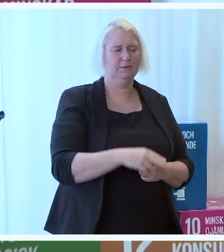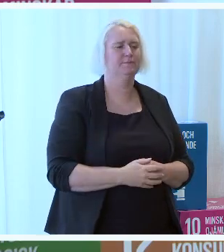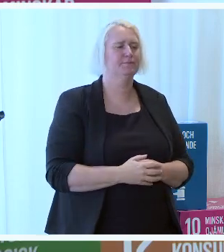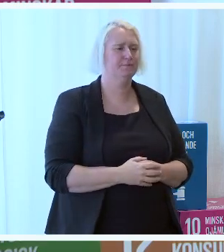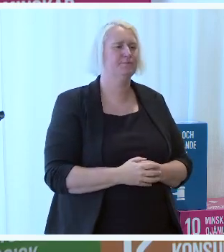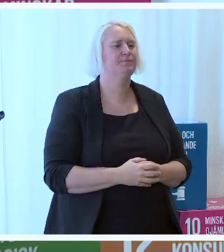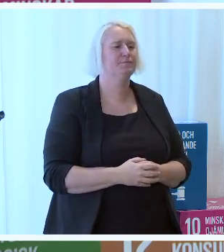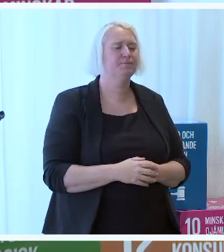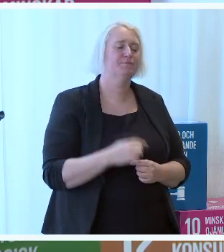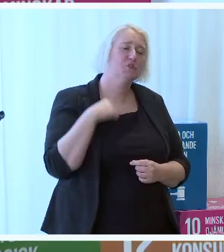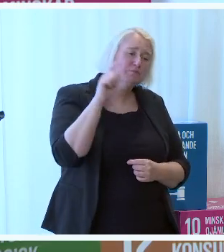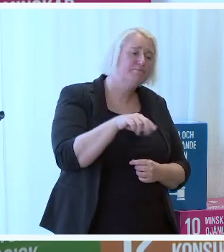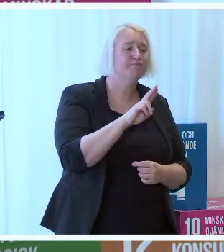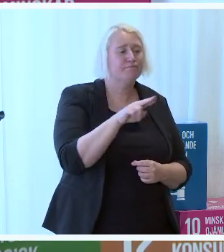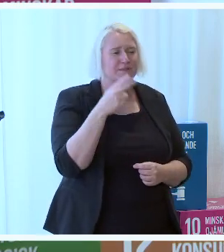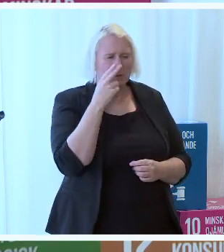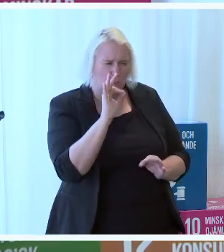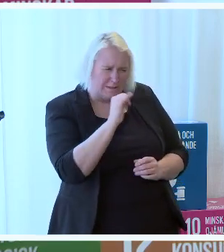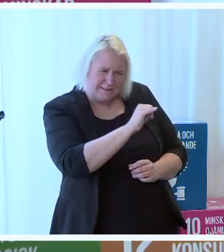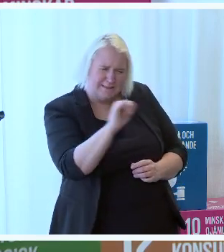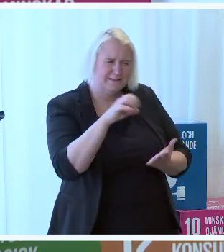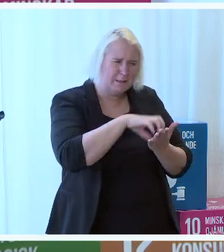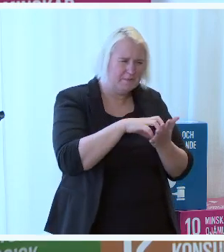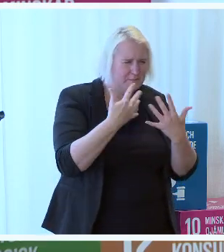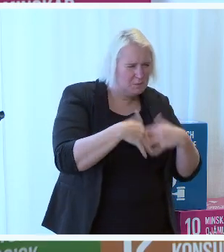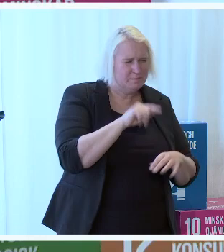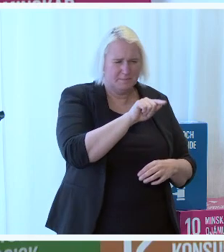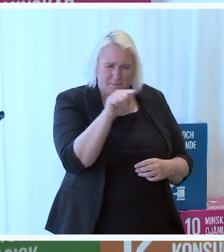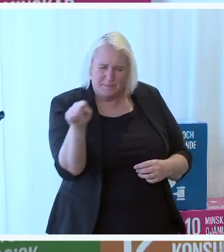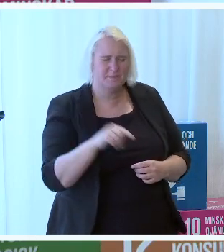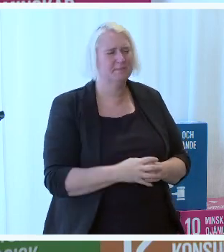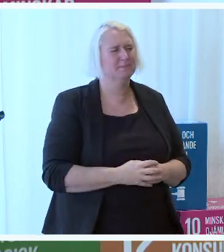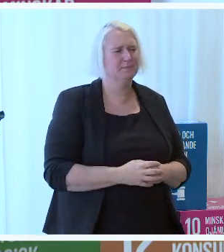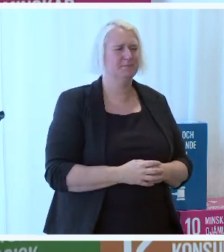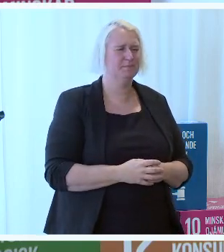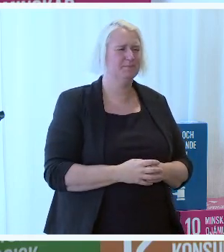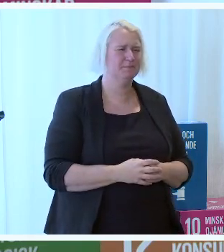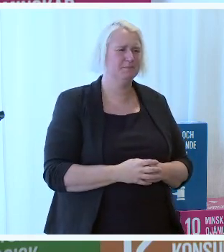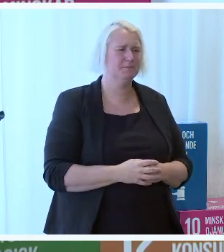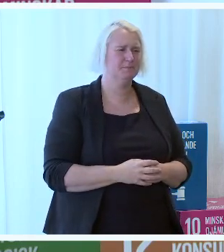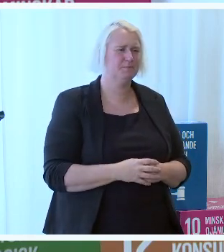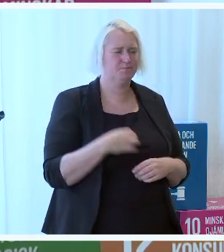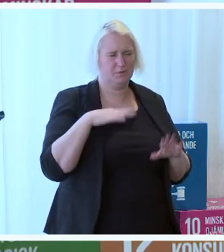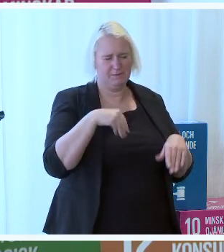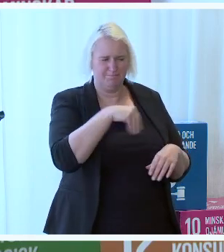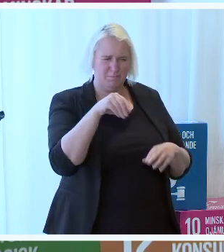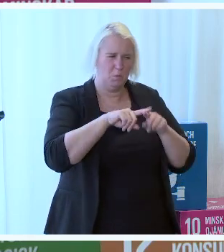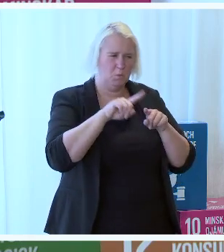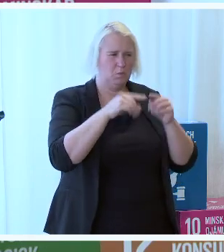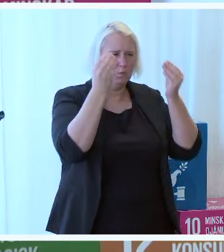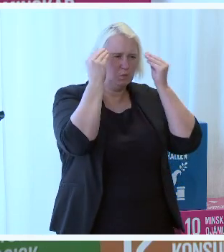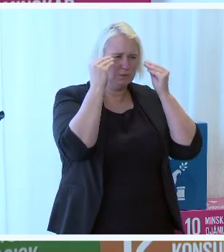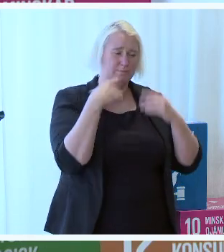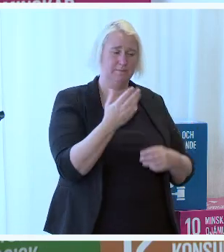transform communities, and they invested in entrepreneurship courses with 300 women and who